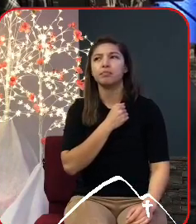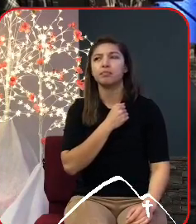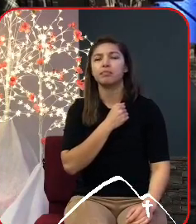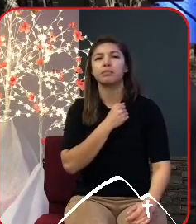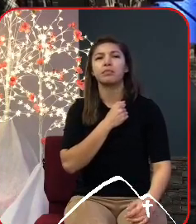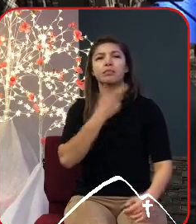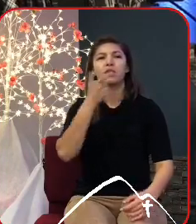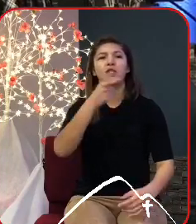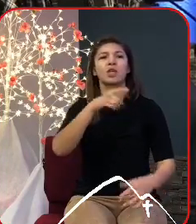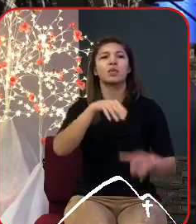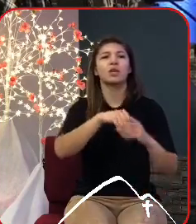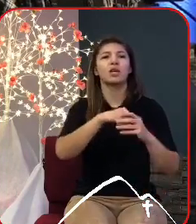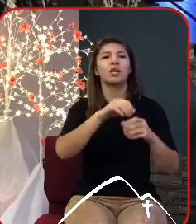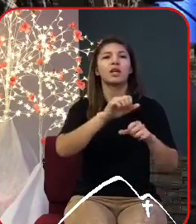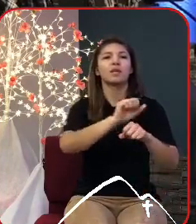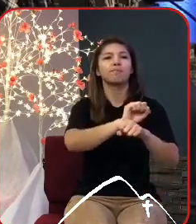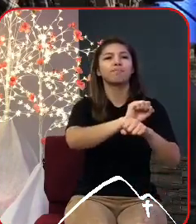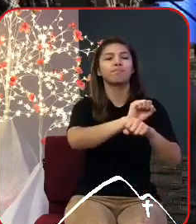captivity.